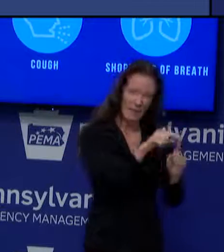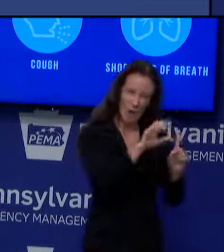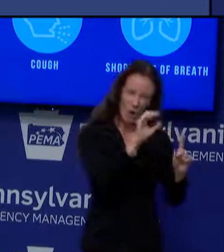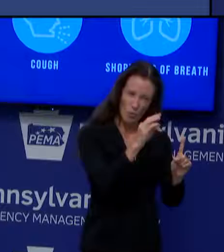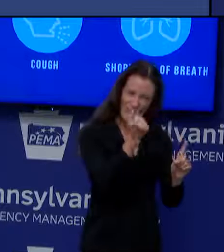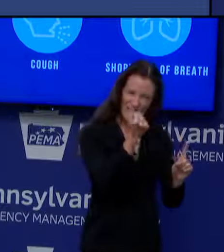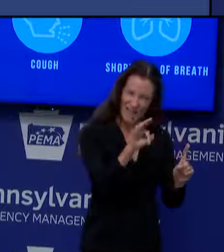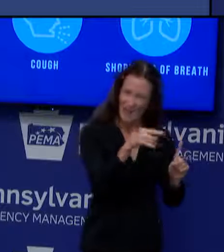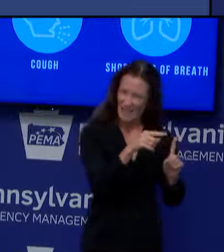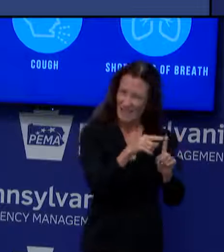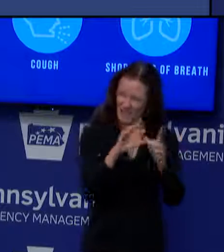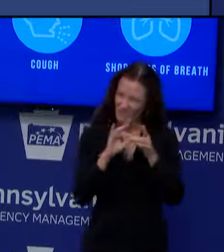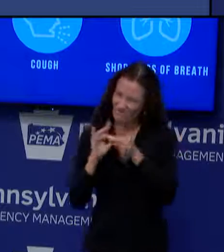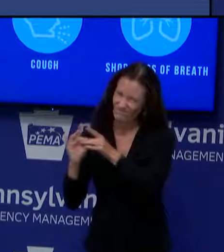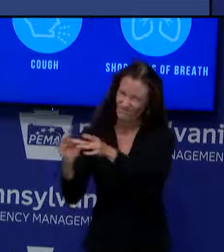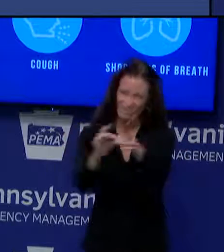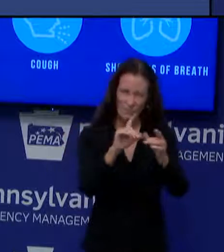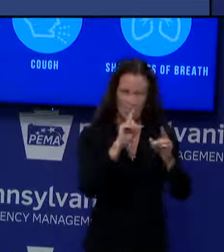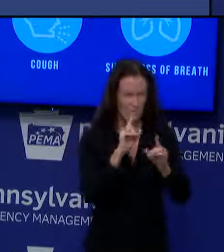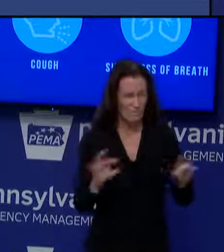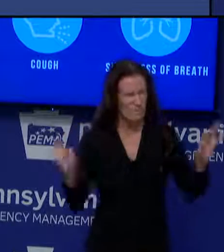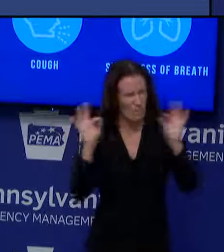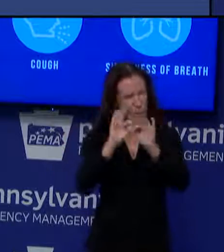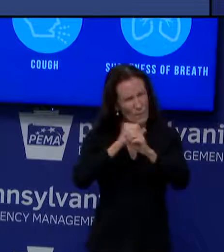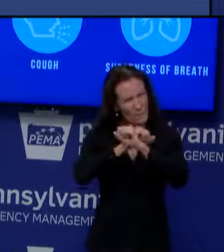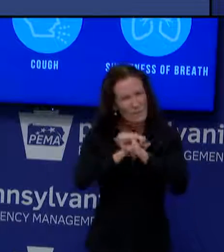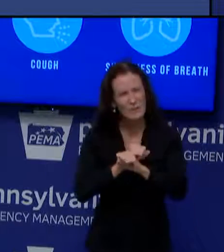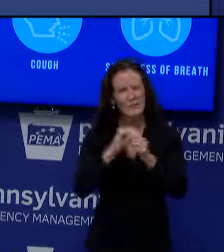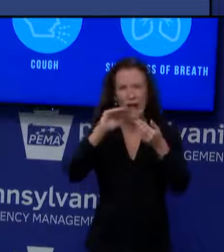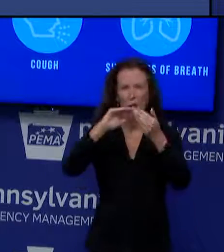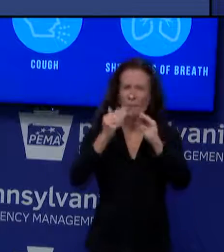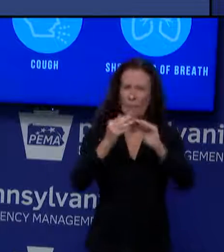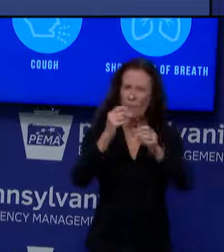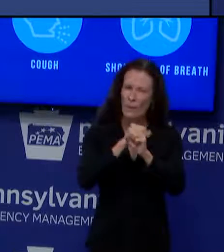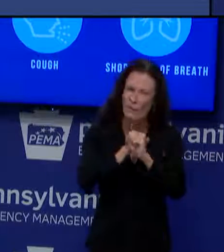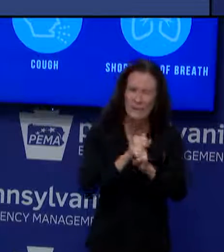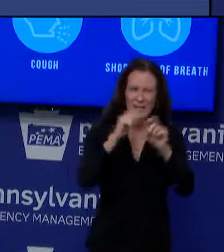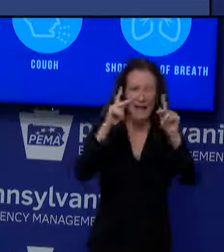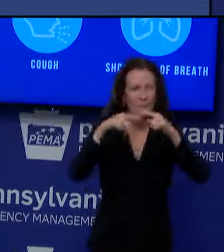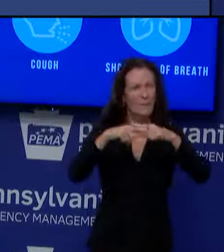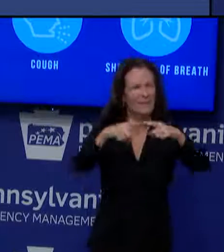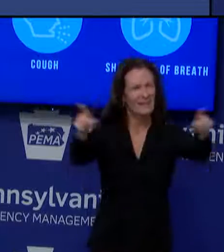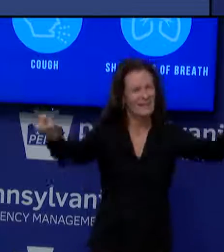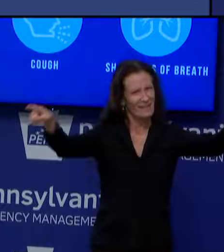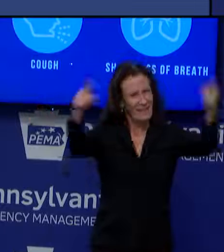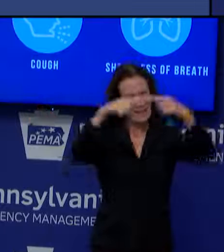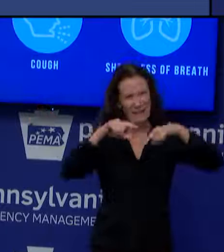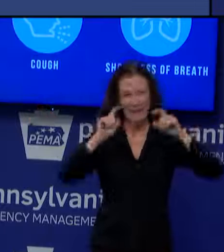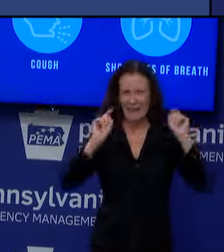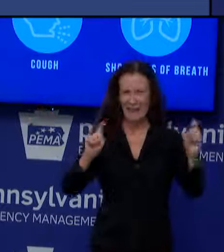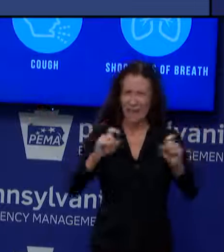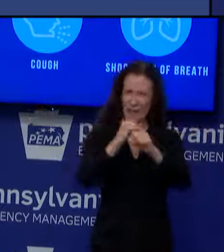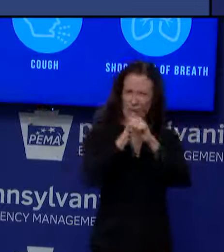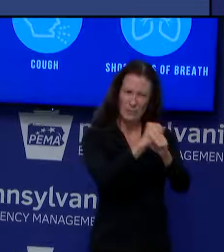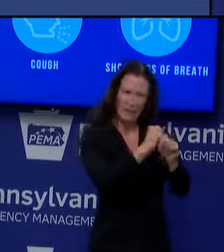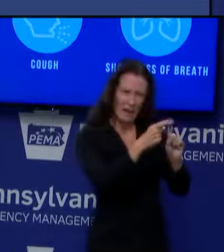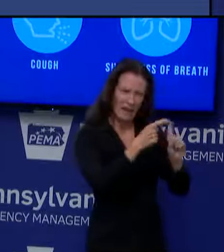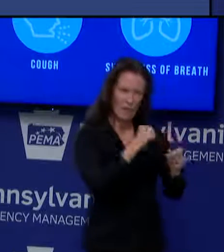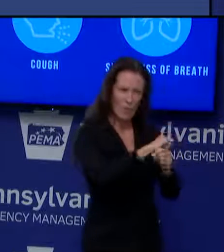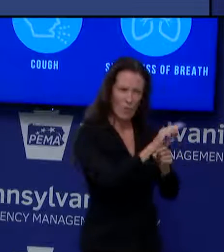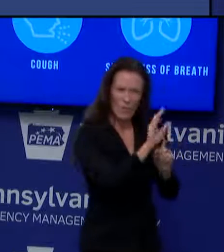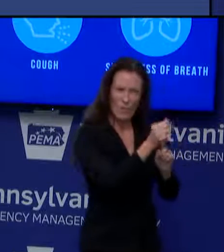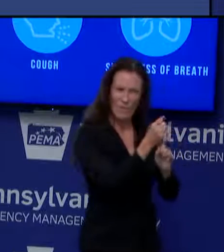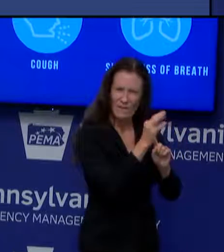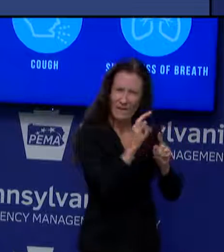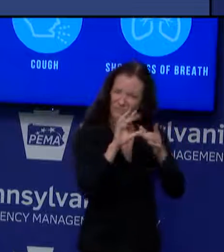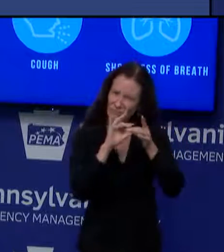to protect our communities from COVID-19. And we must stand united in this fight to stop